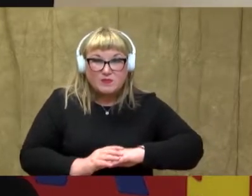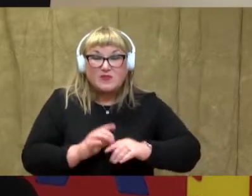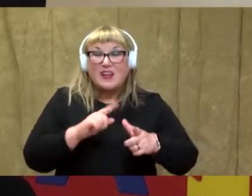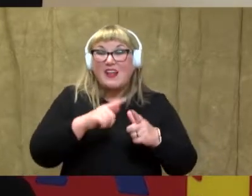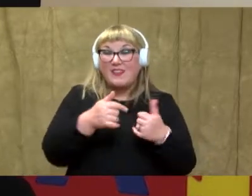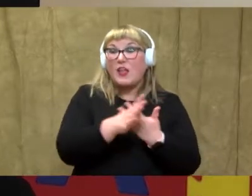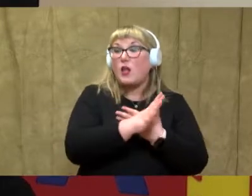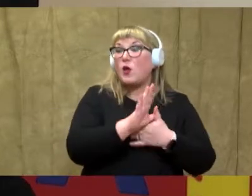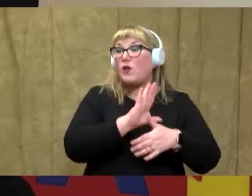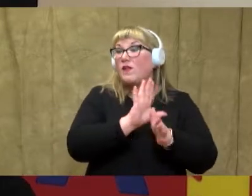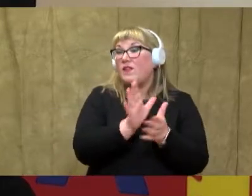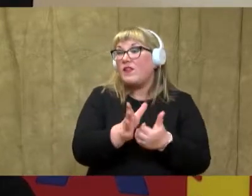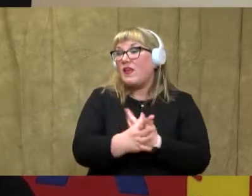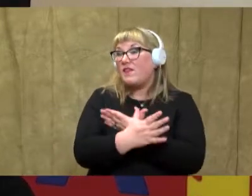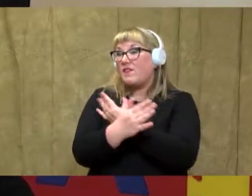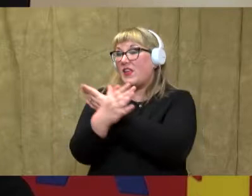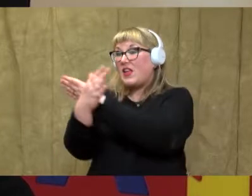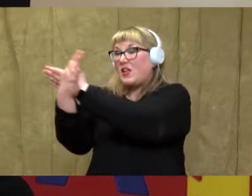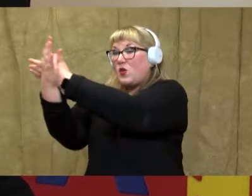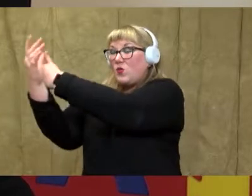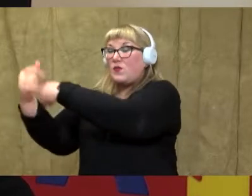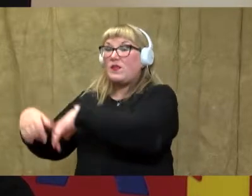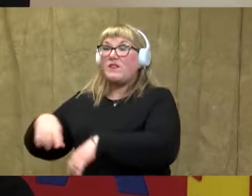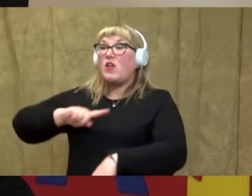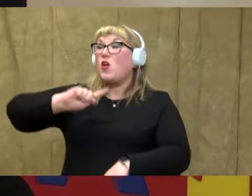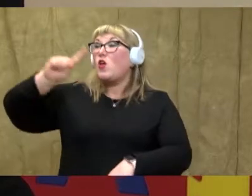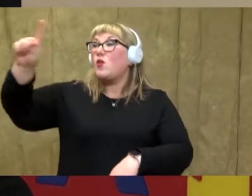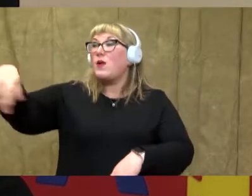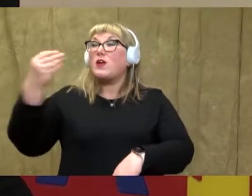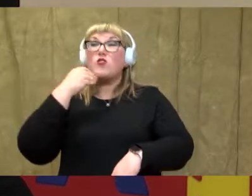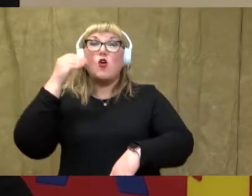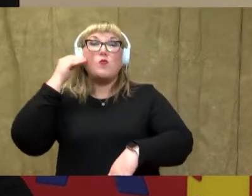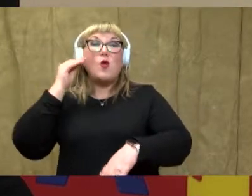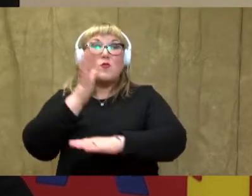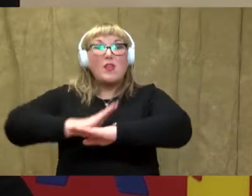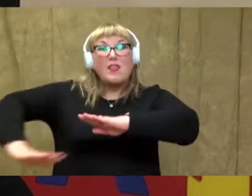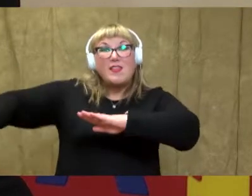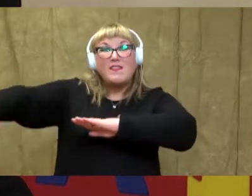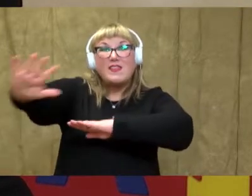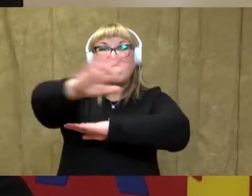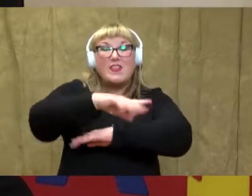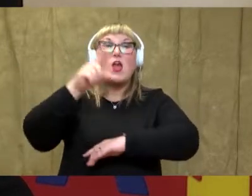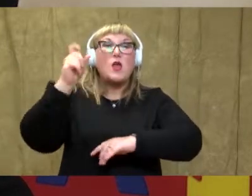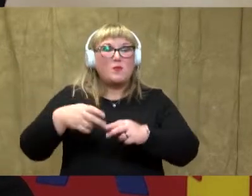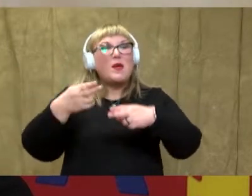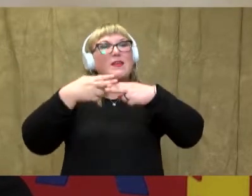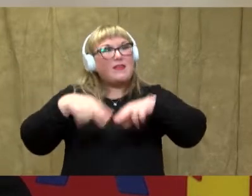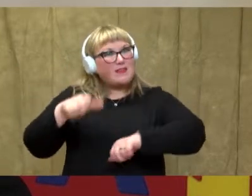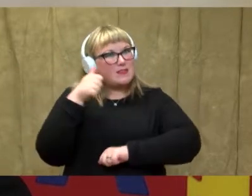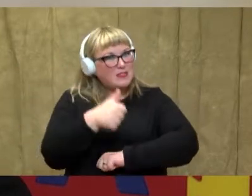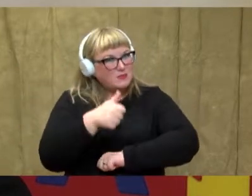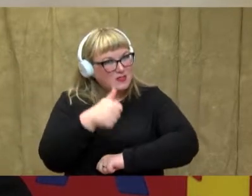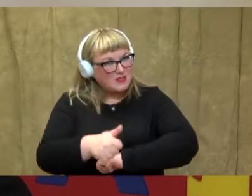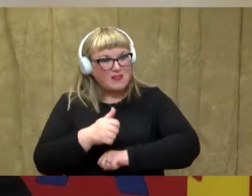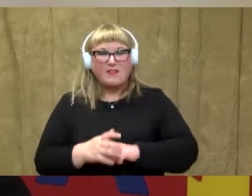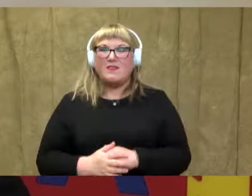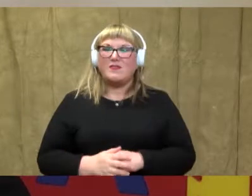then fly away, back home to the fields. They have eggs to lay.